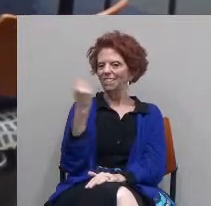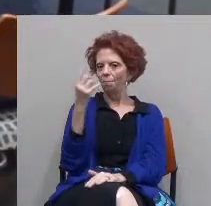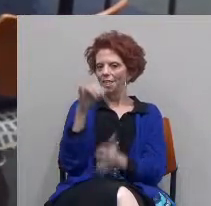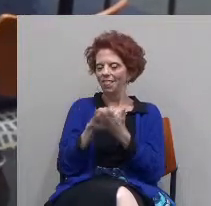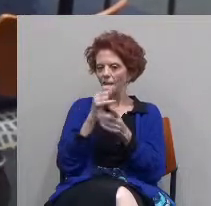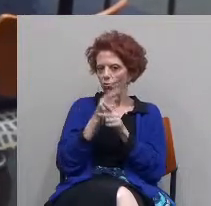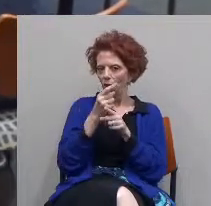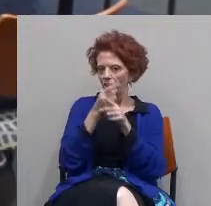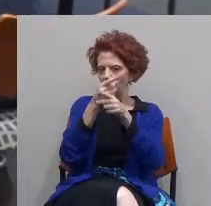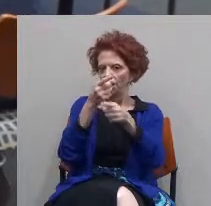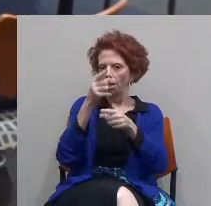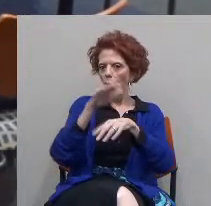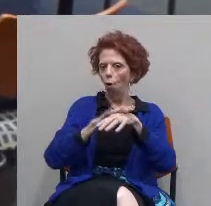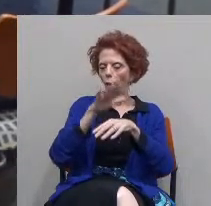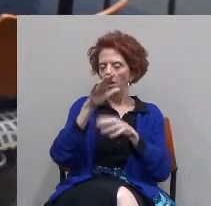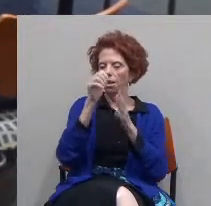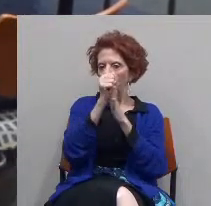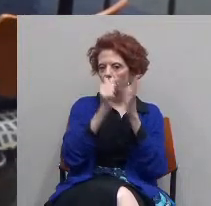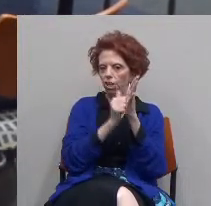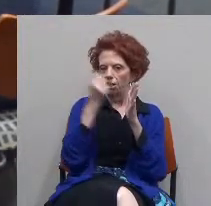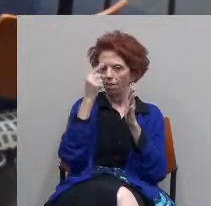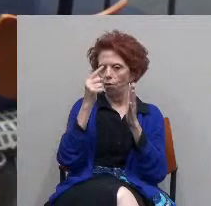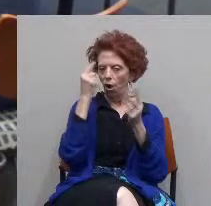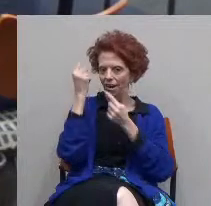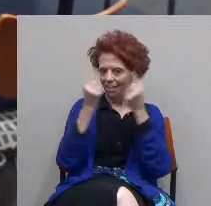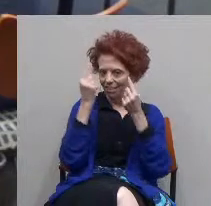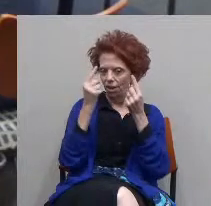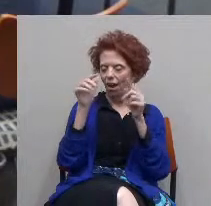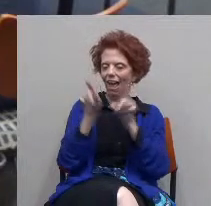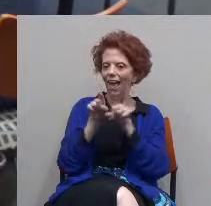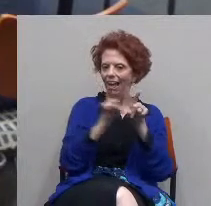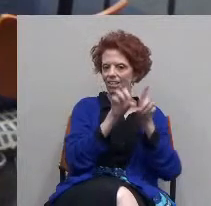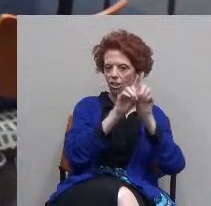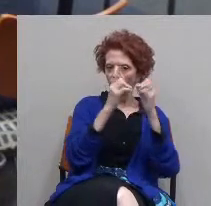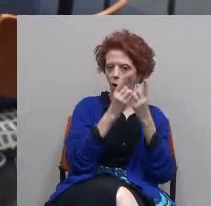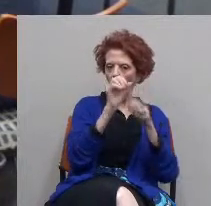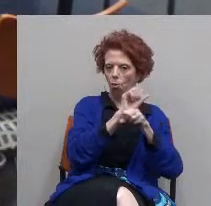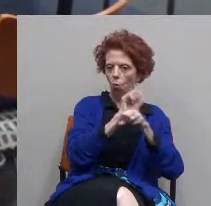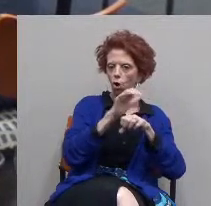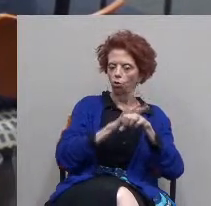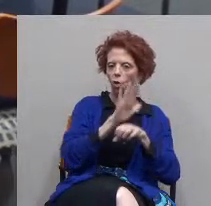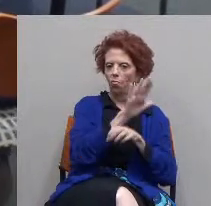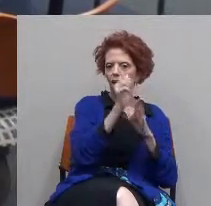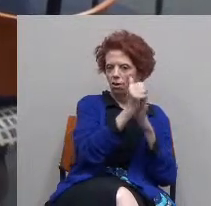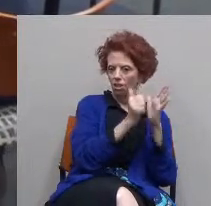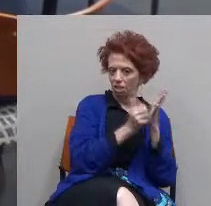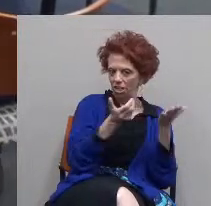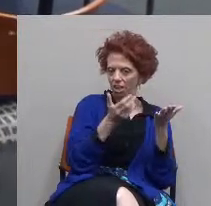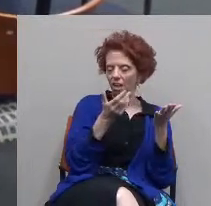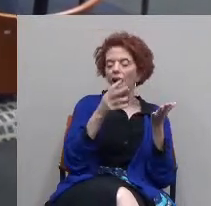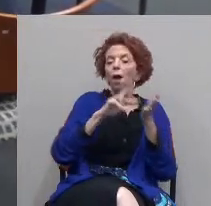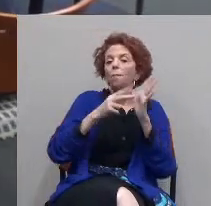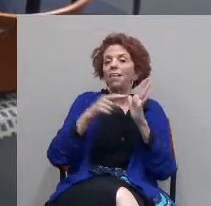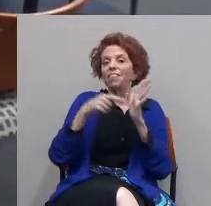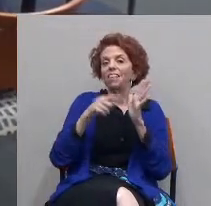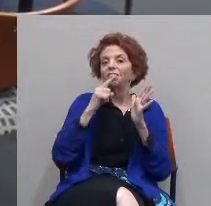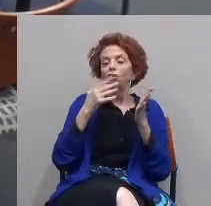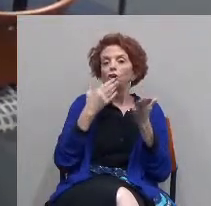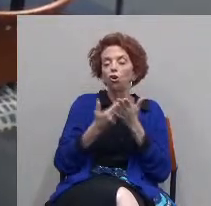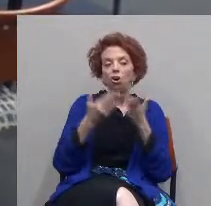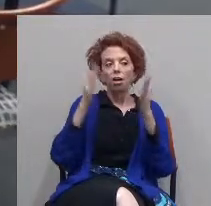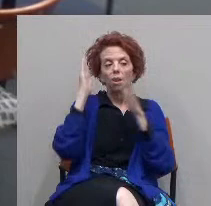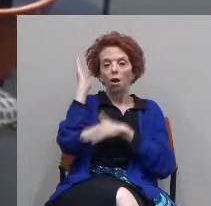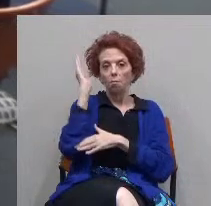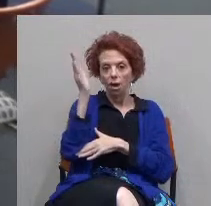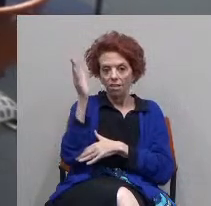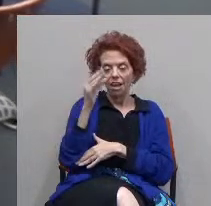marked on our agenda for consideration as the department works on its agenda? In other words, this is a great presentation. I've